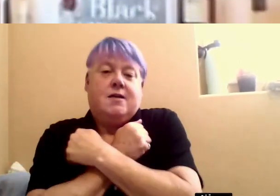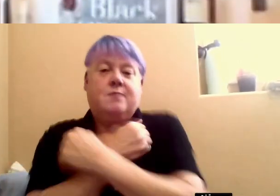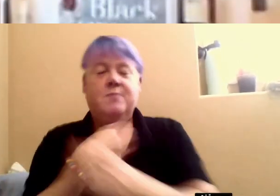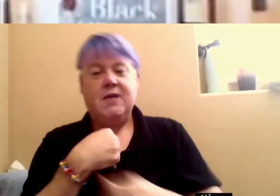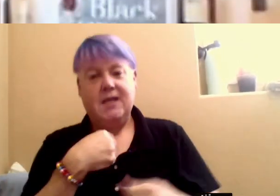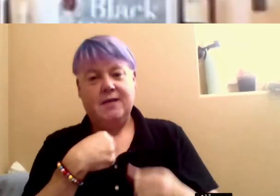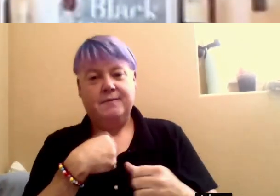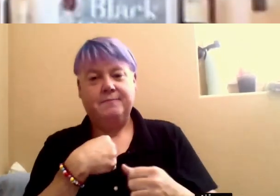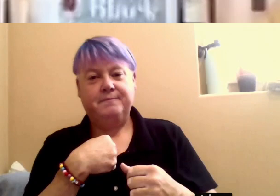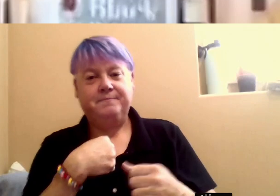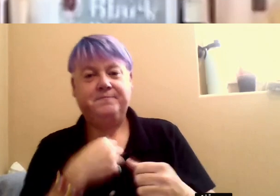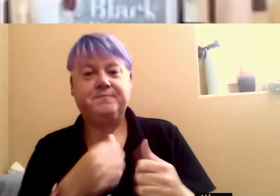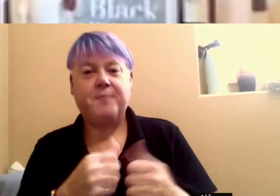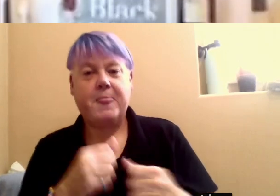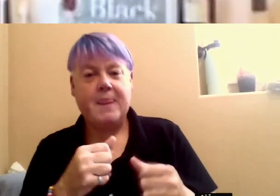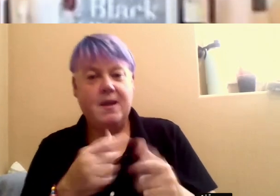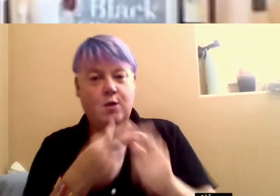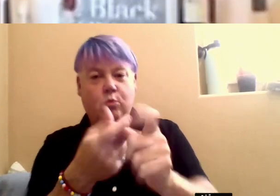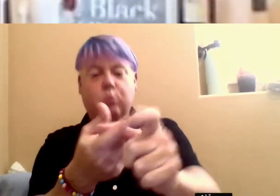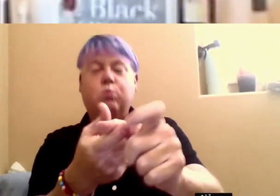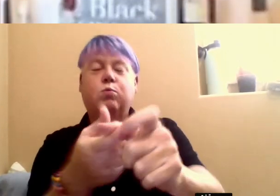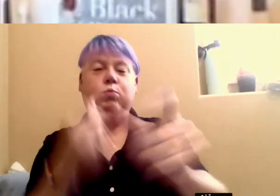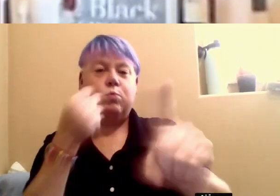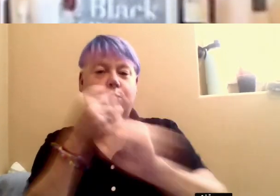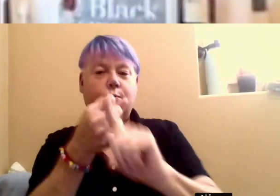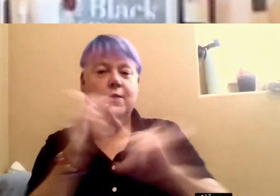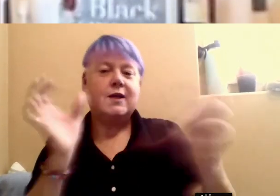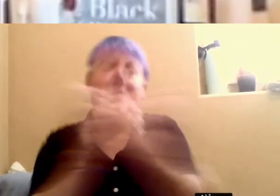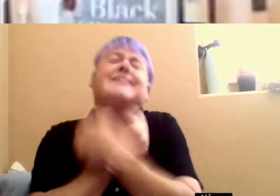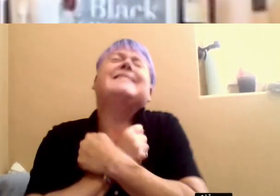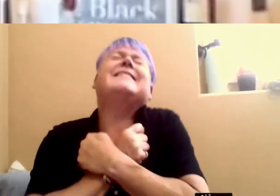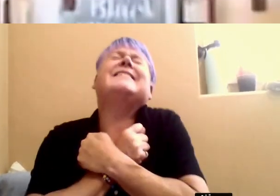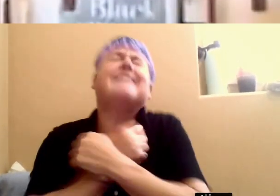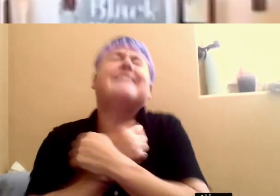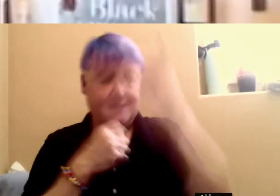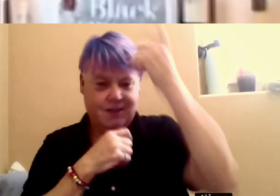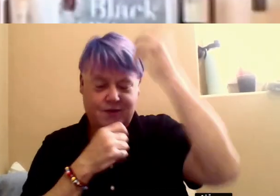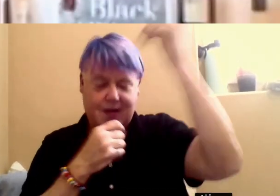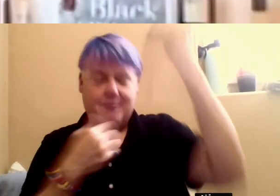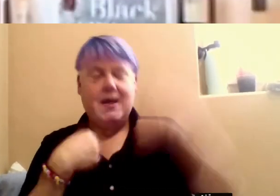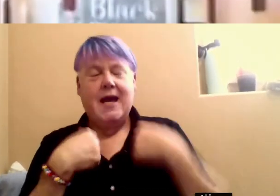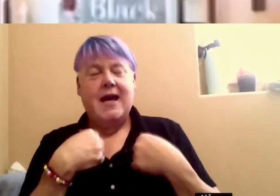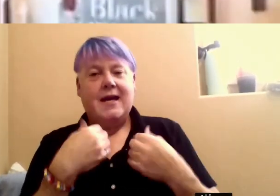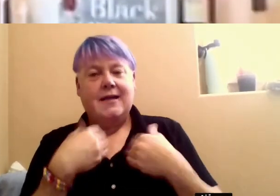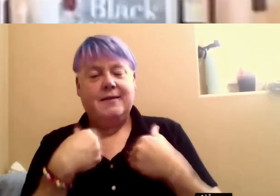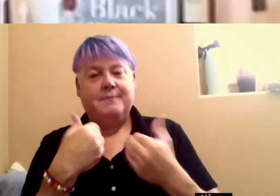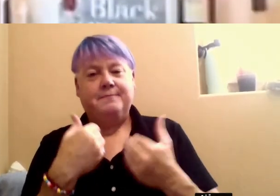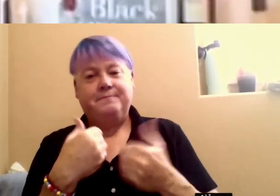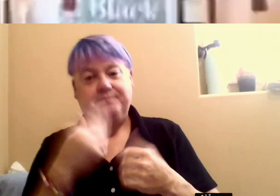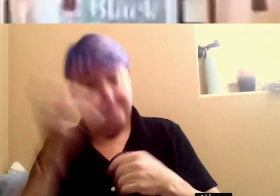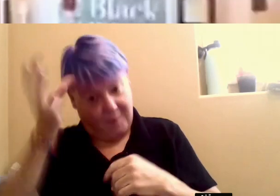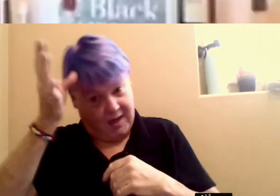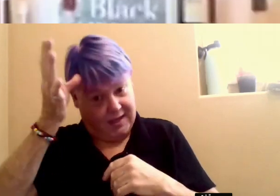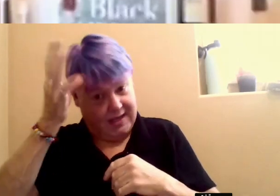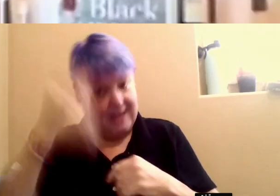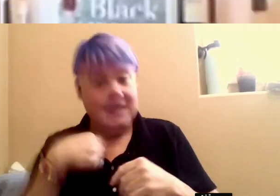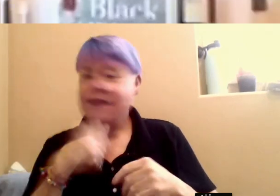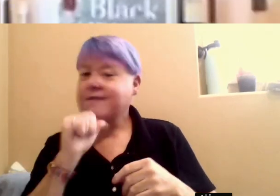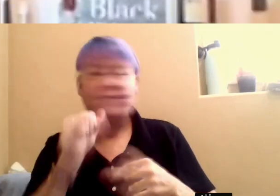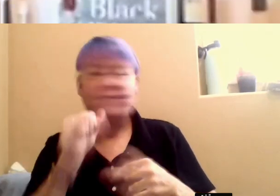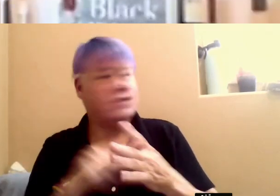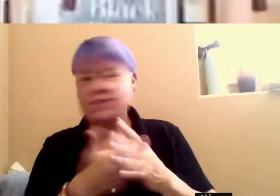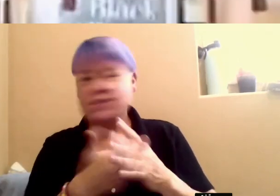to run across the room and collide with her. It's like she's a dream I had once. Dad and I haven't yet started our dance